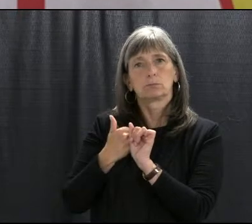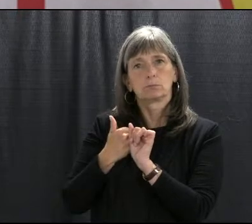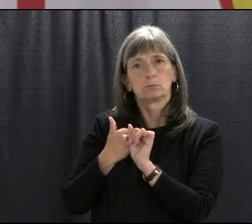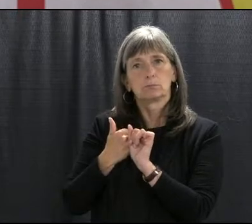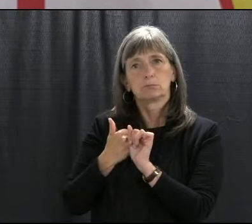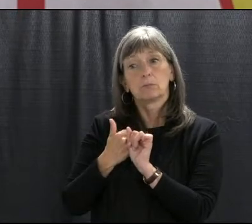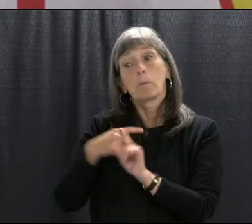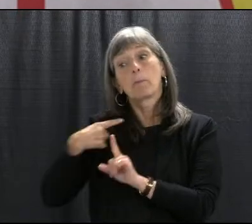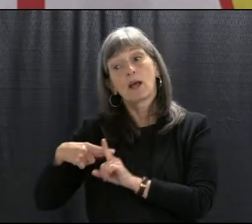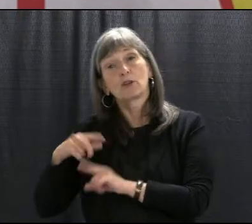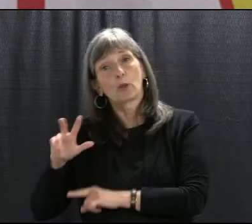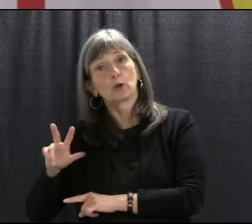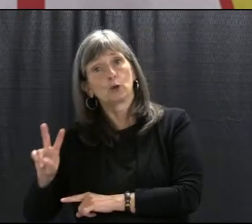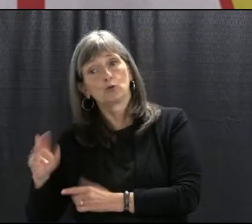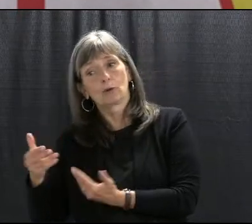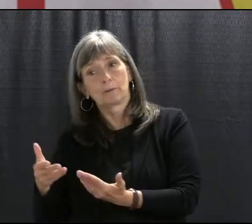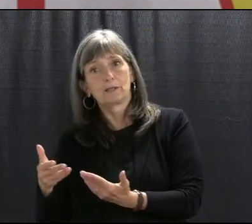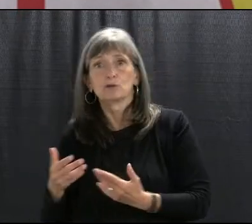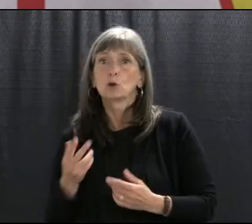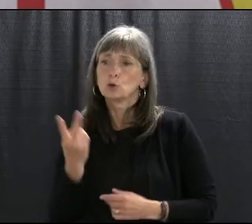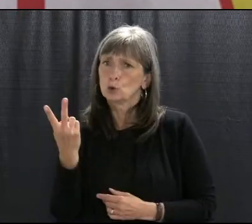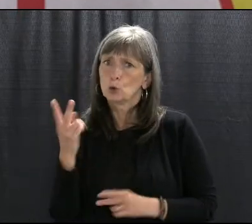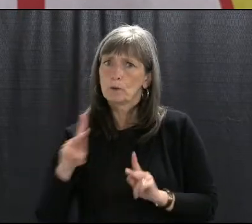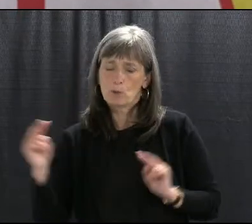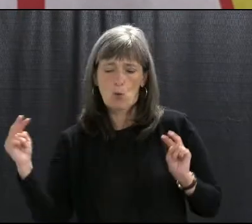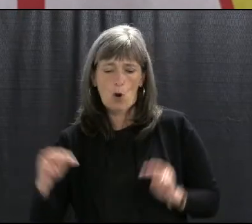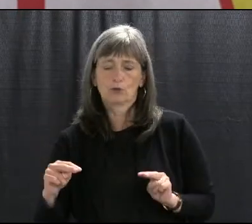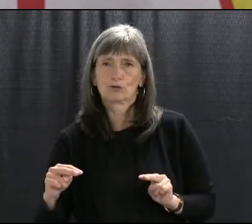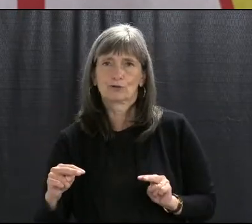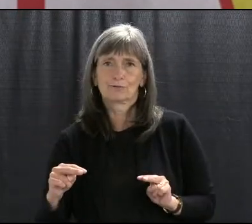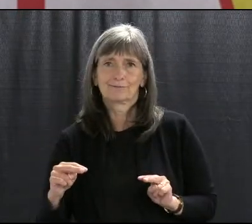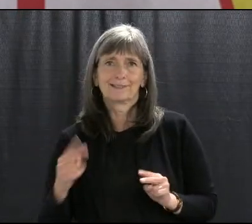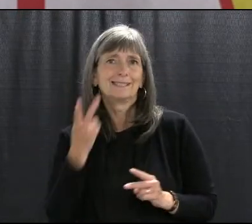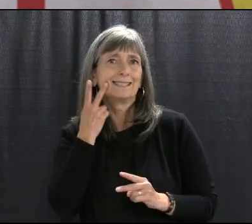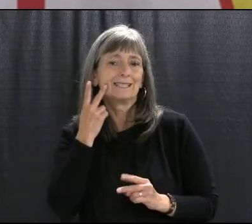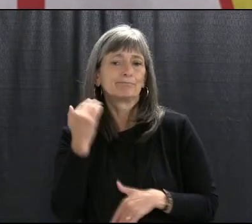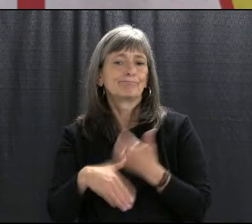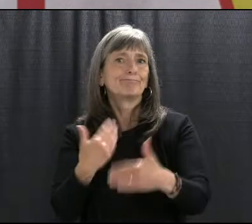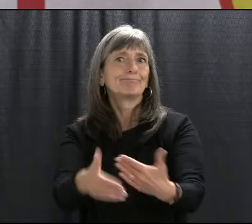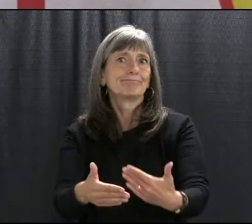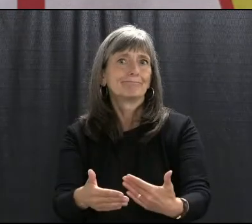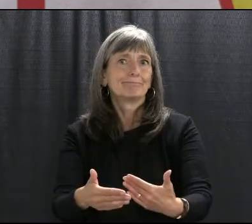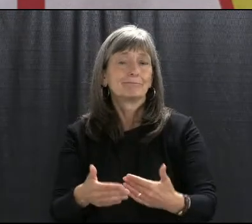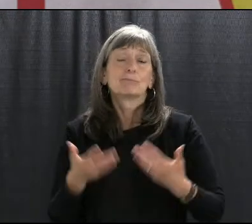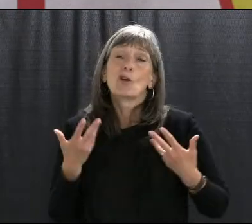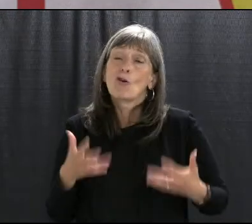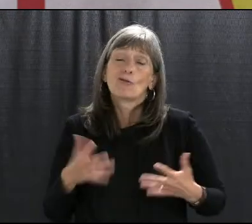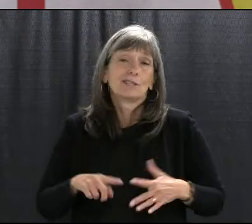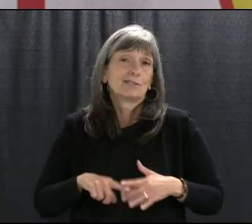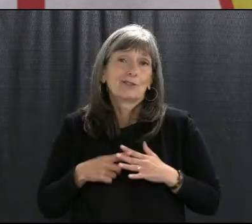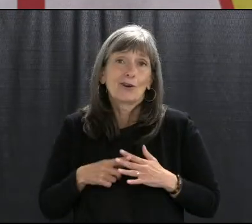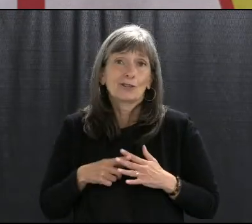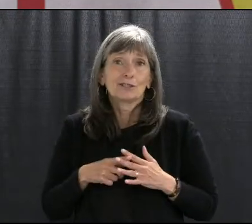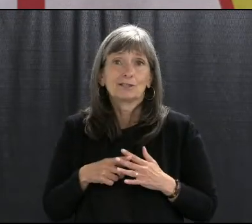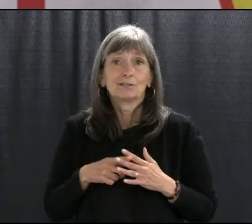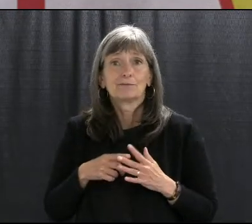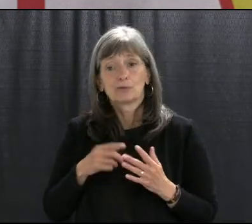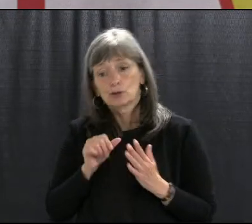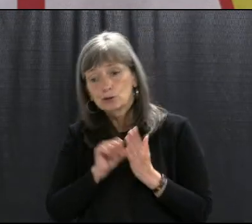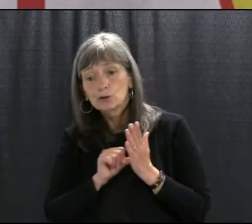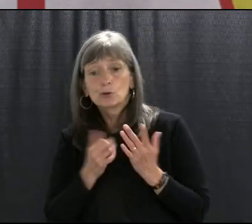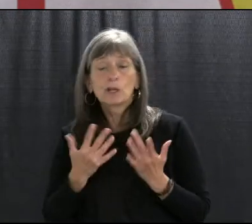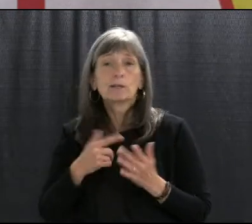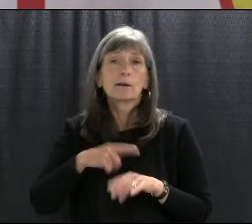32 recommendations. So the process has started to look at the surgical wait